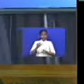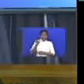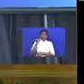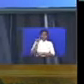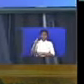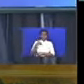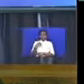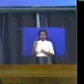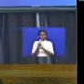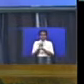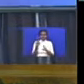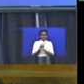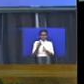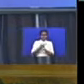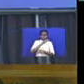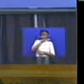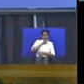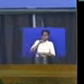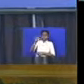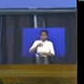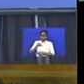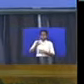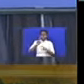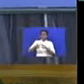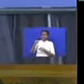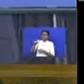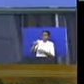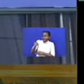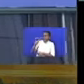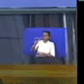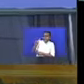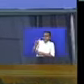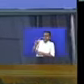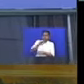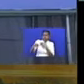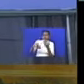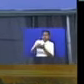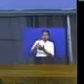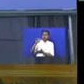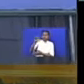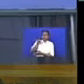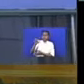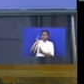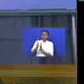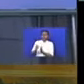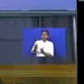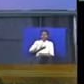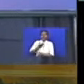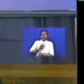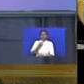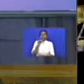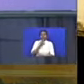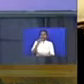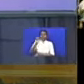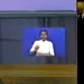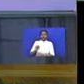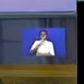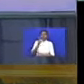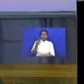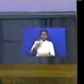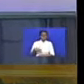owned. True or false? We don't have our own malls. We don't have our own supermarkets. So you look at this